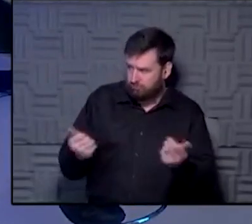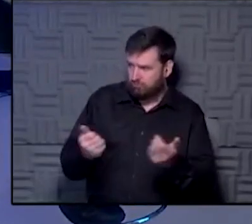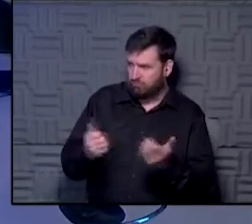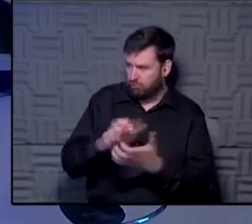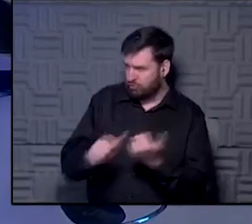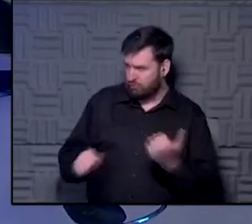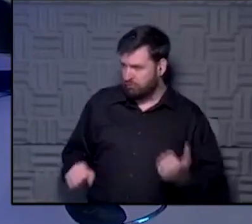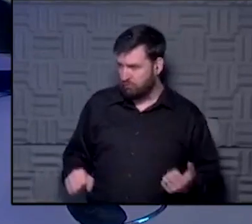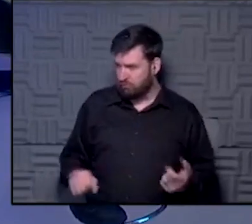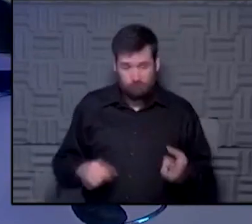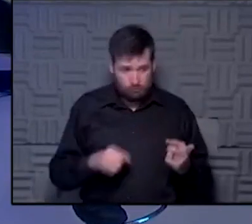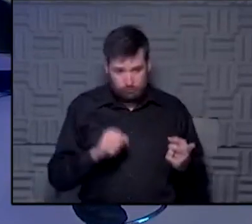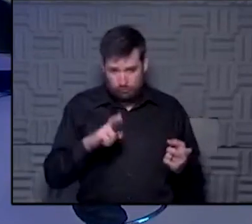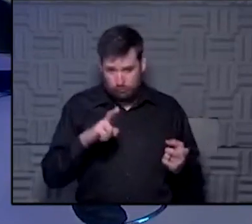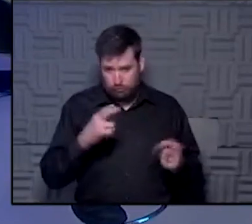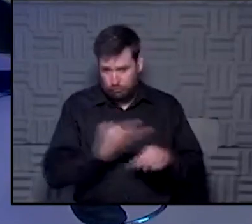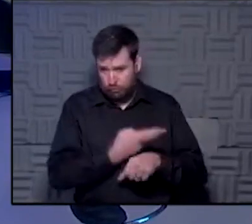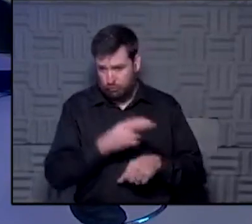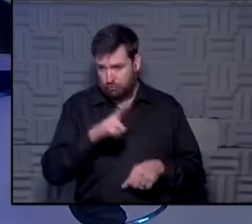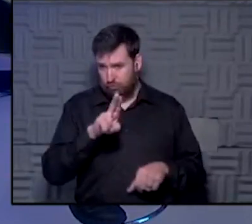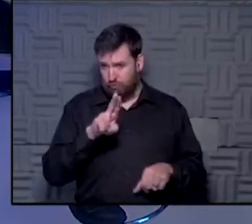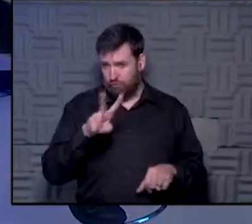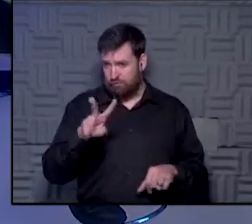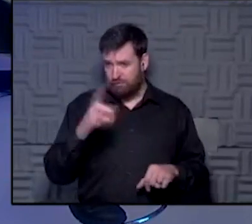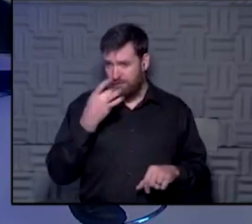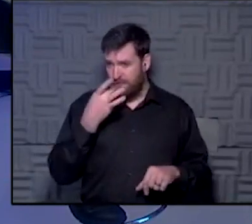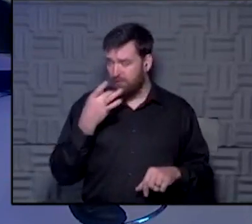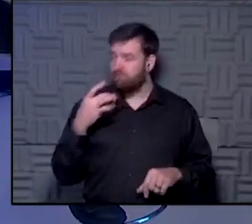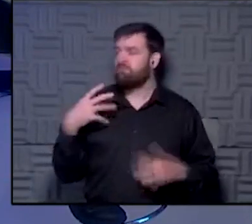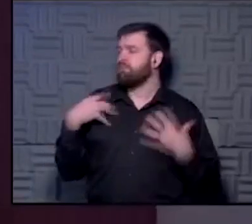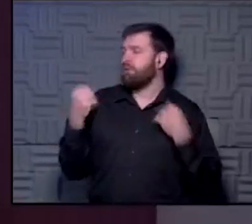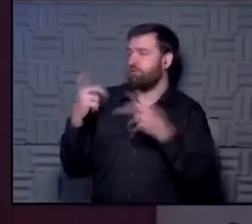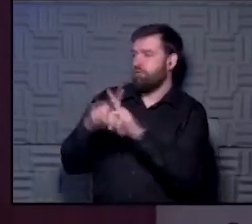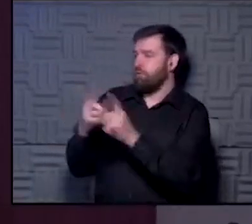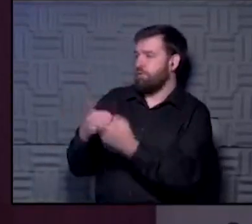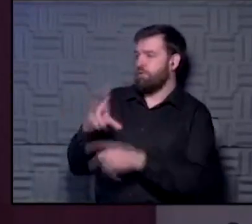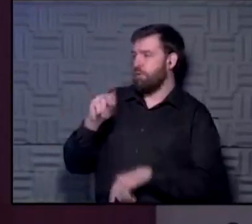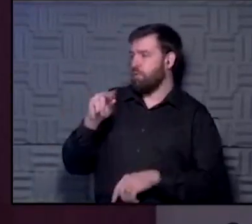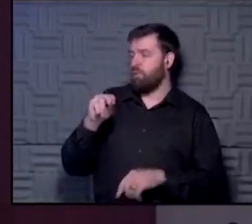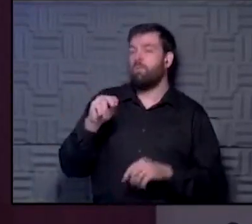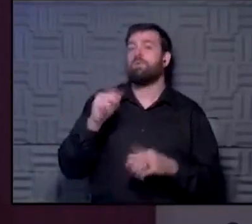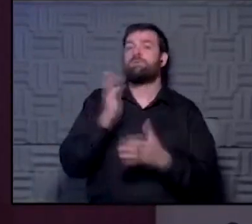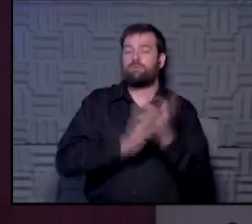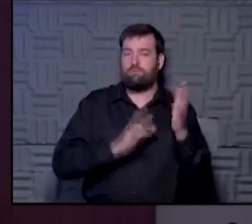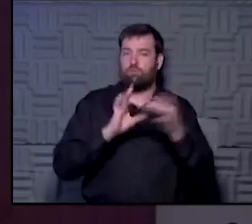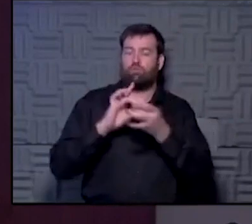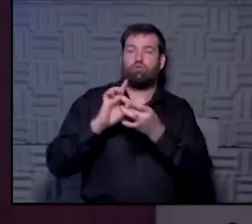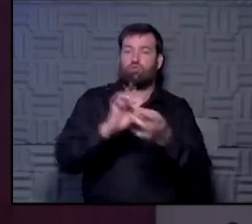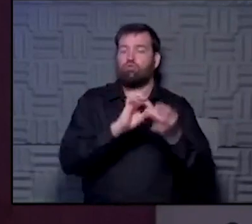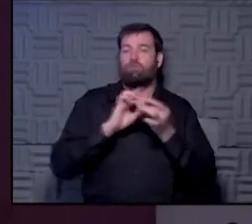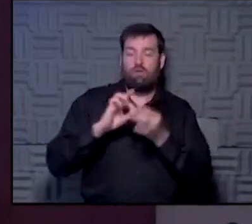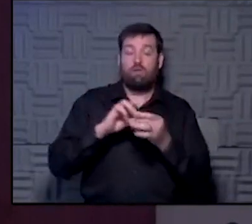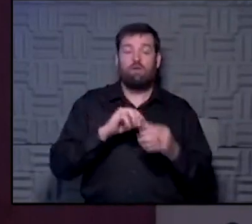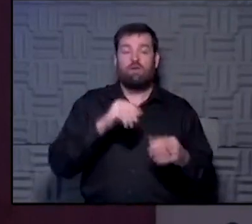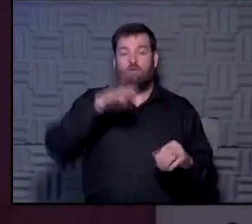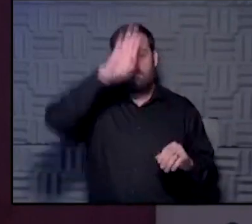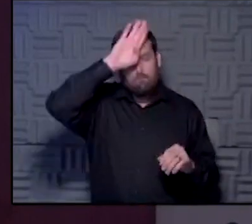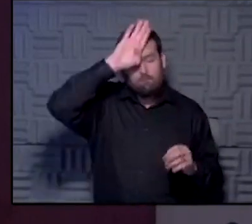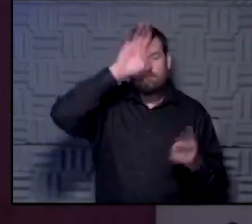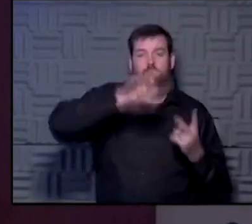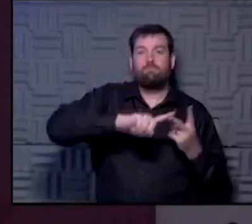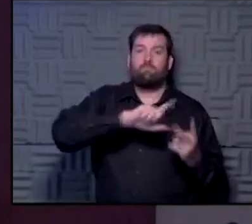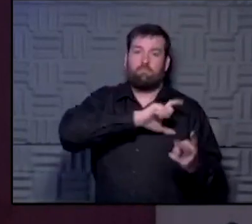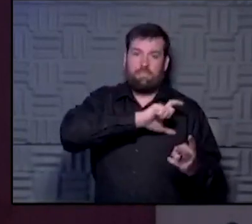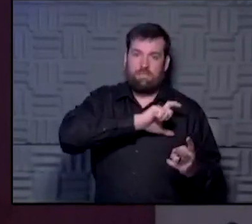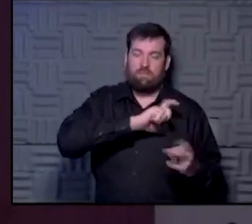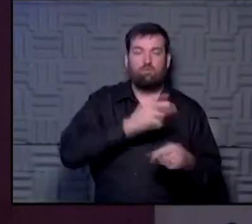use UV light anywhere with the health department? Not in the health department. We are in other areas in the unified government. Our public works and our fire and PD are